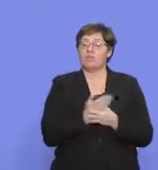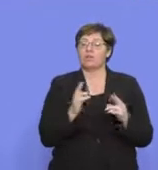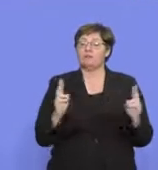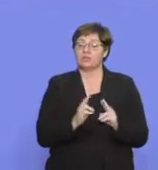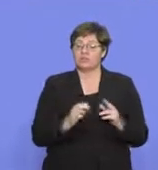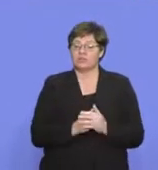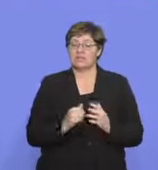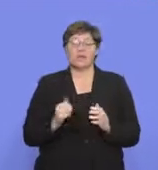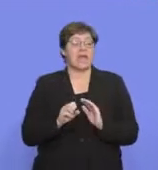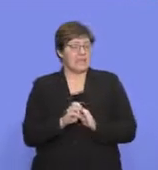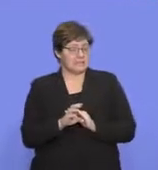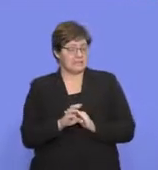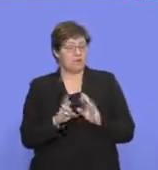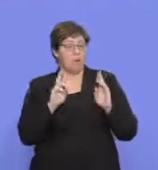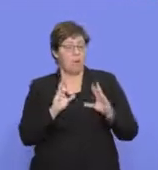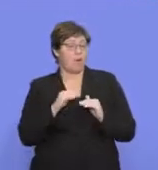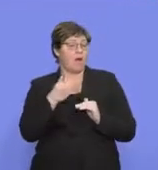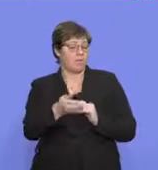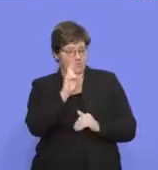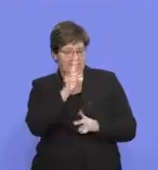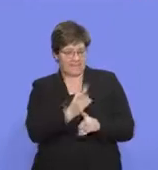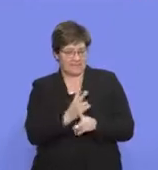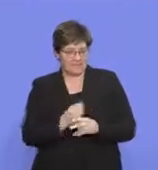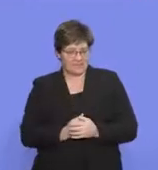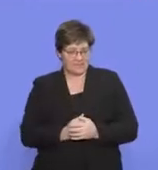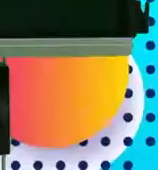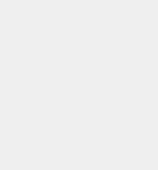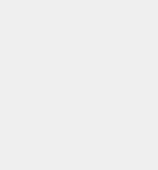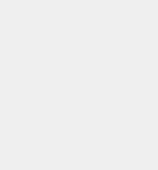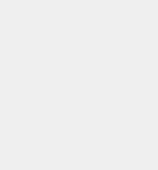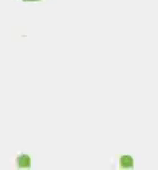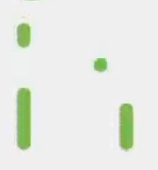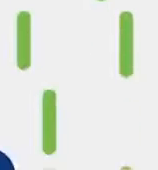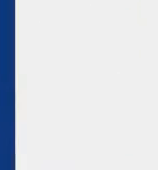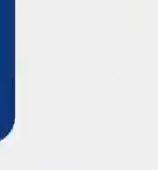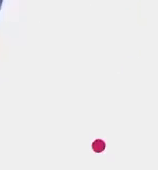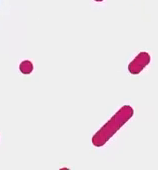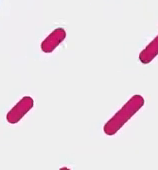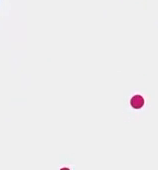and I'll hope to see you after the ad break.